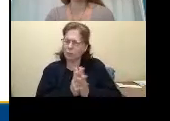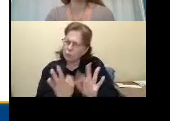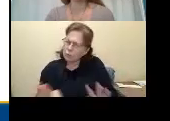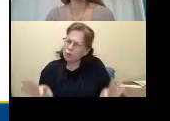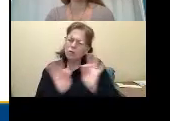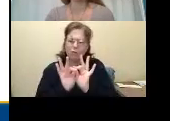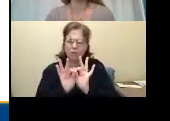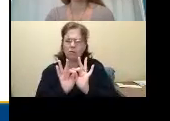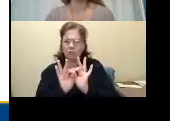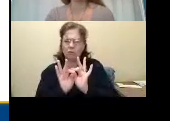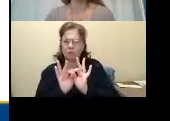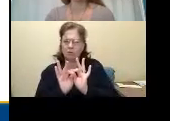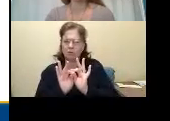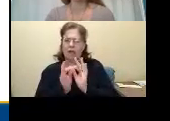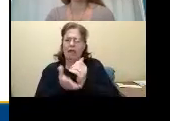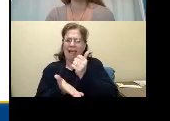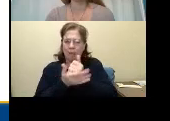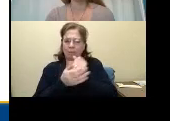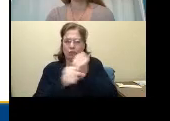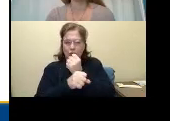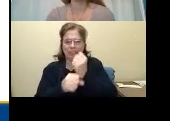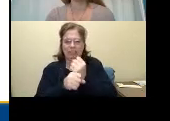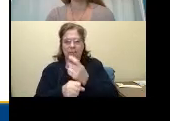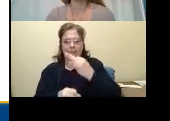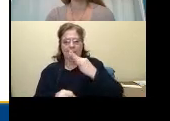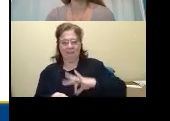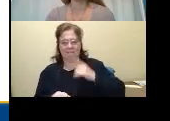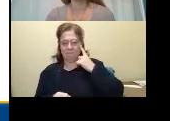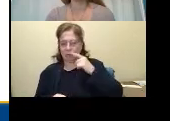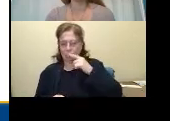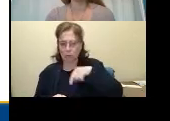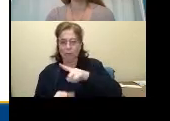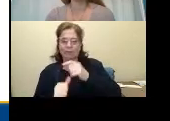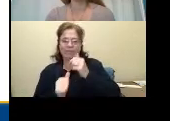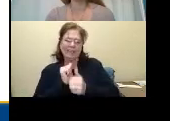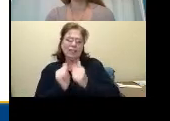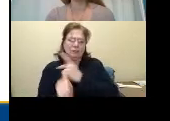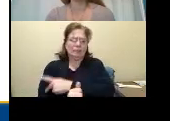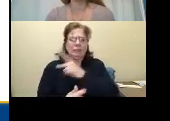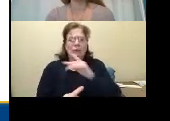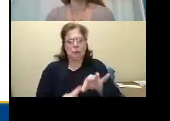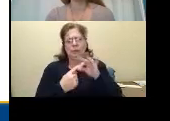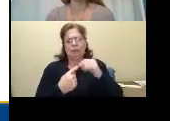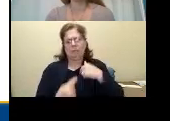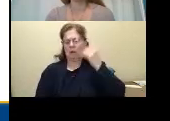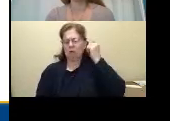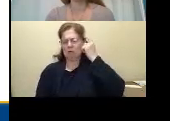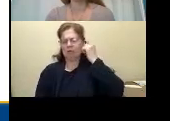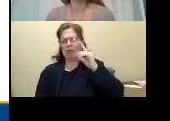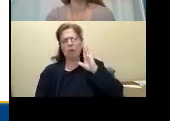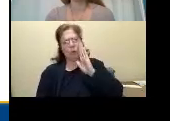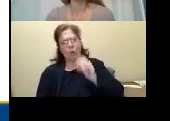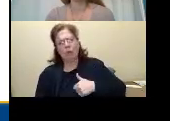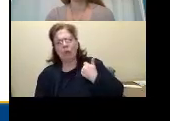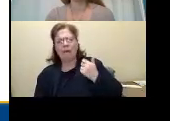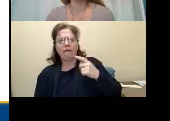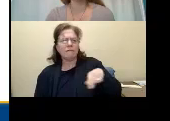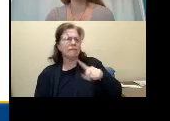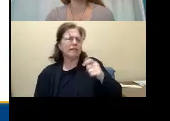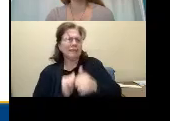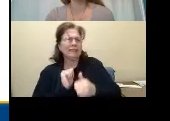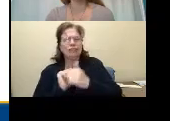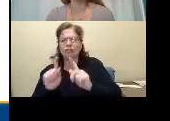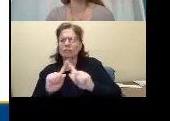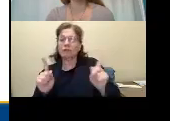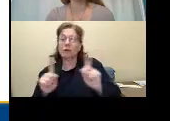really puts the statistics and the odds in your favor. I understand every patient is unique and every patient's journey is different, but if you're trying to play